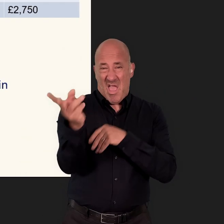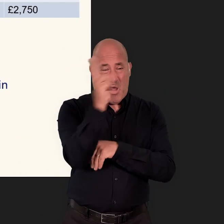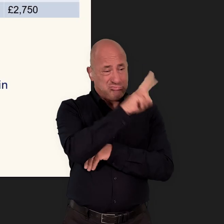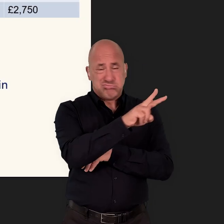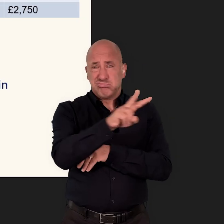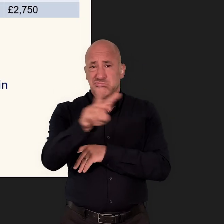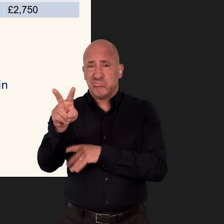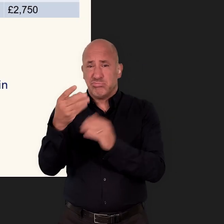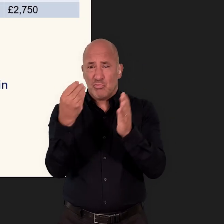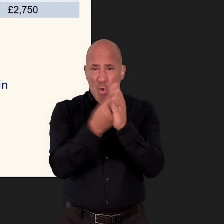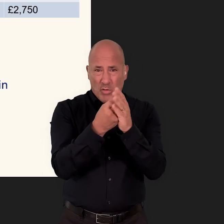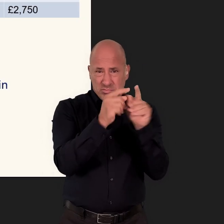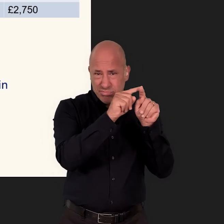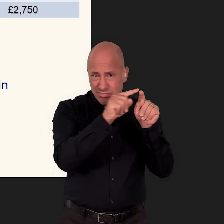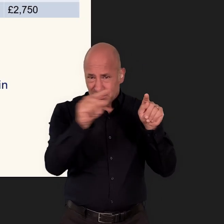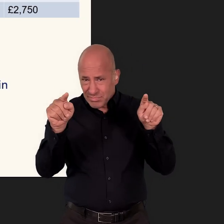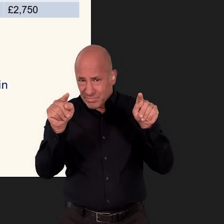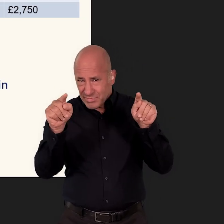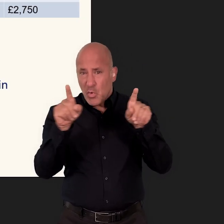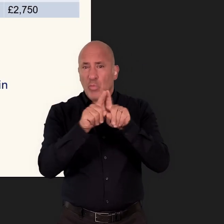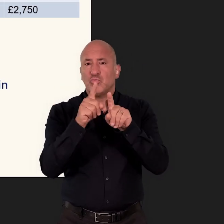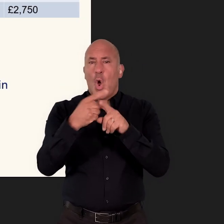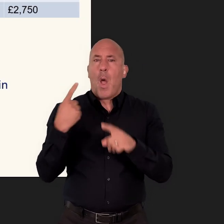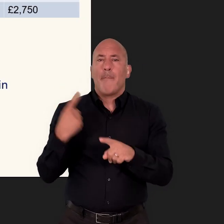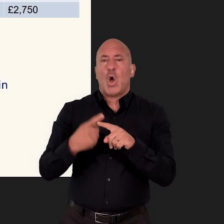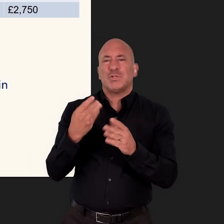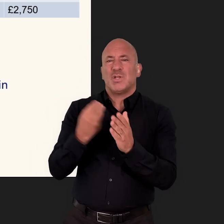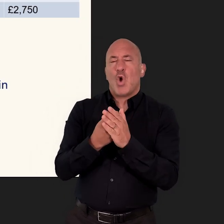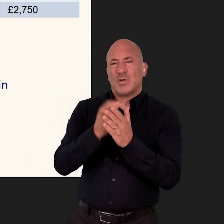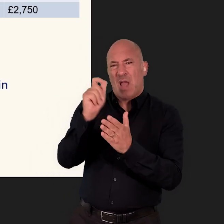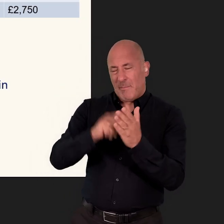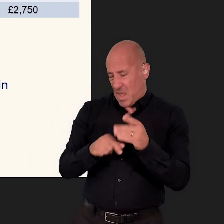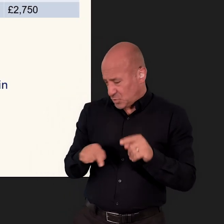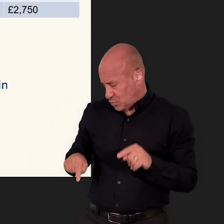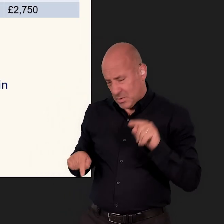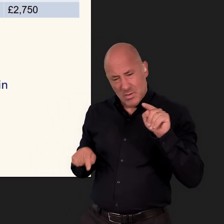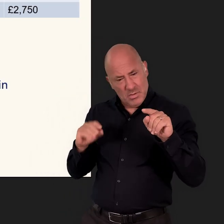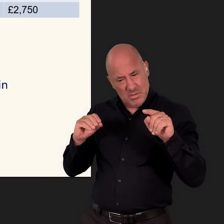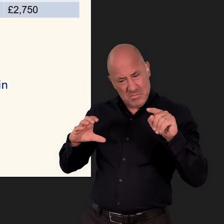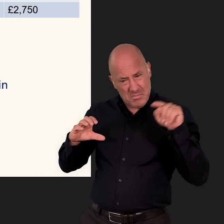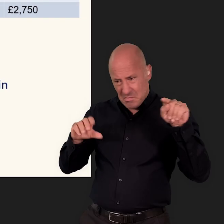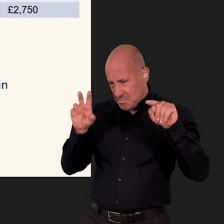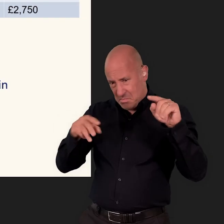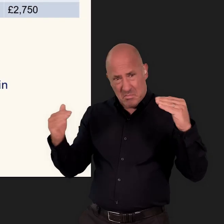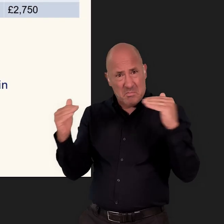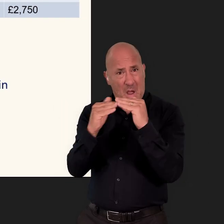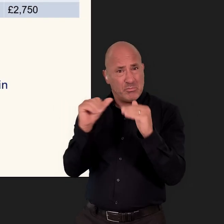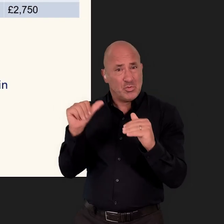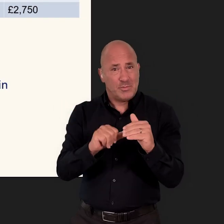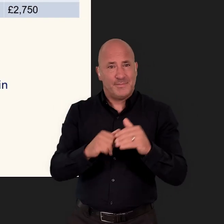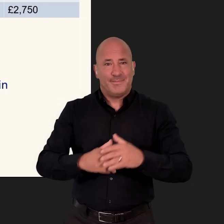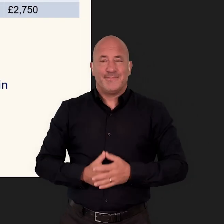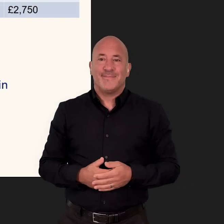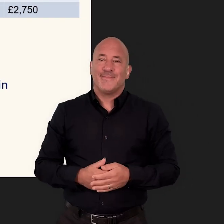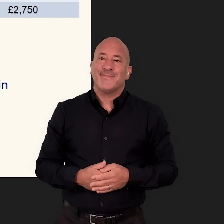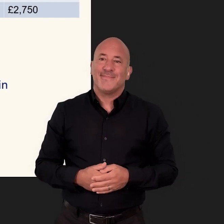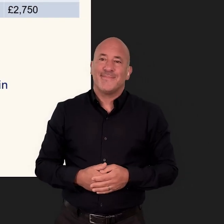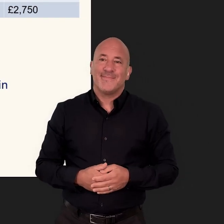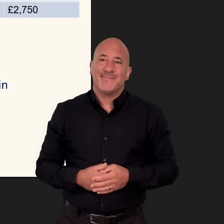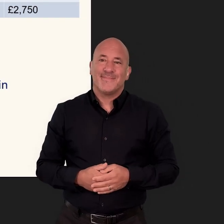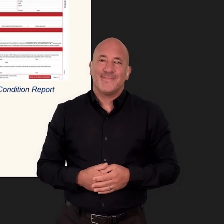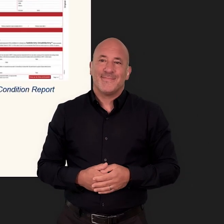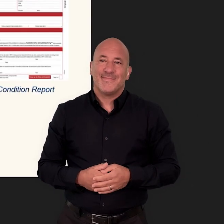There should be clear read across from the costs in your risk register and your contingency costs in your application.